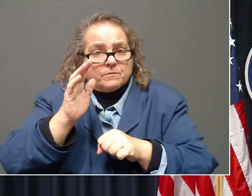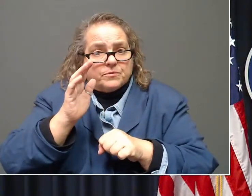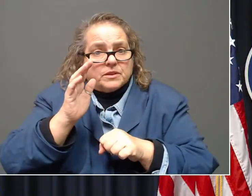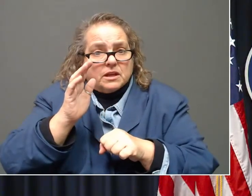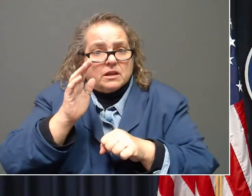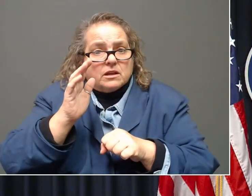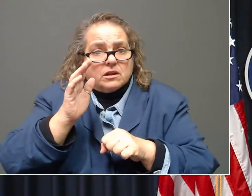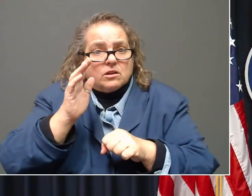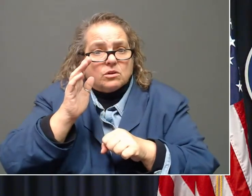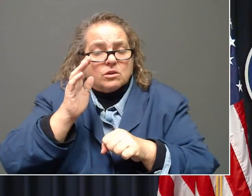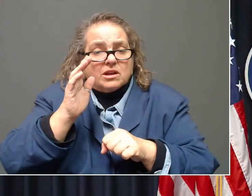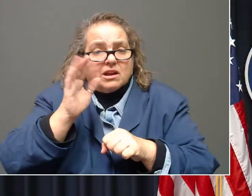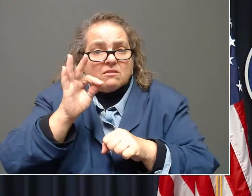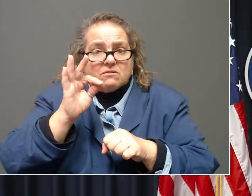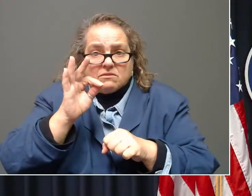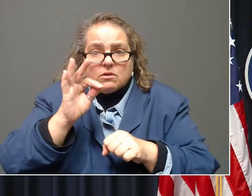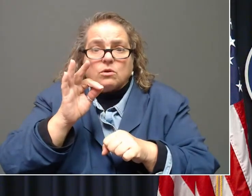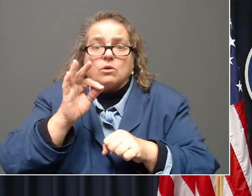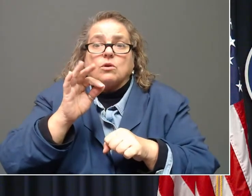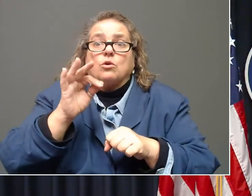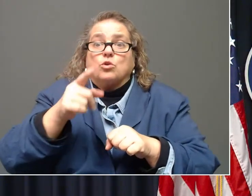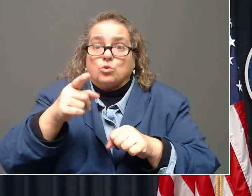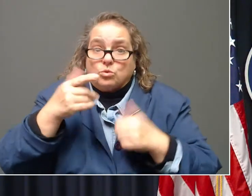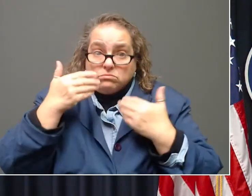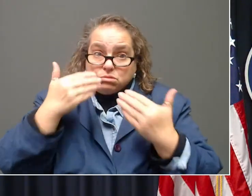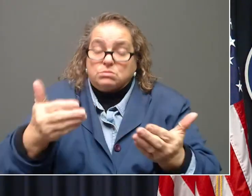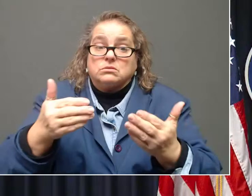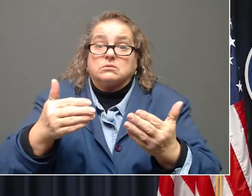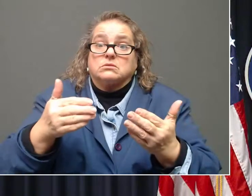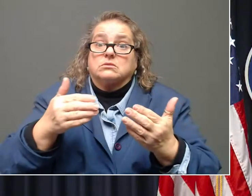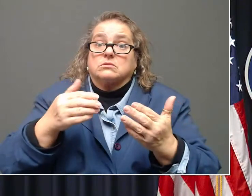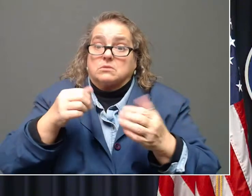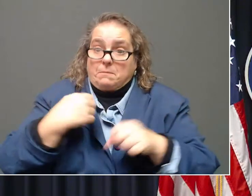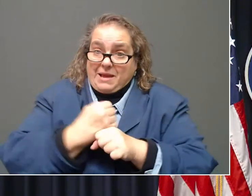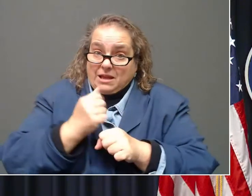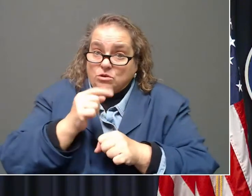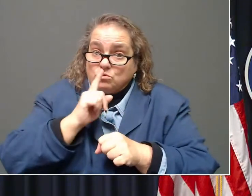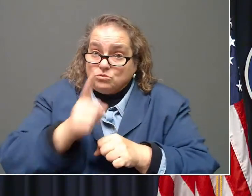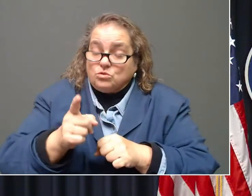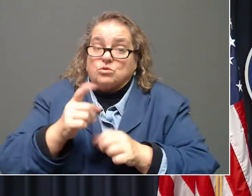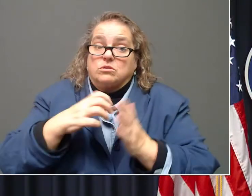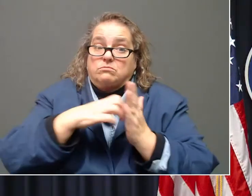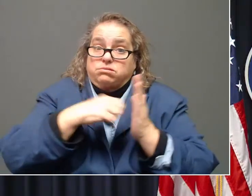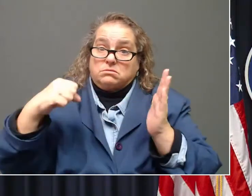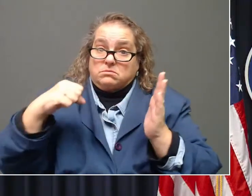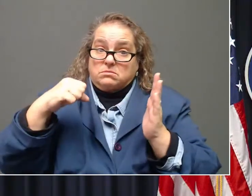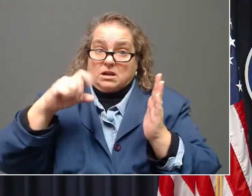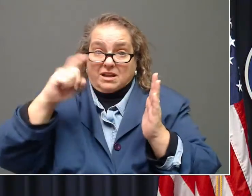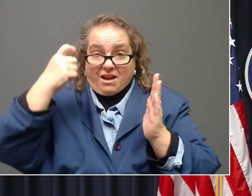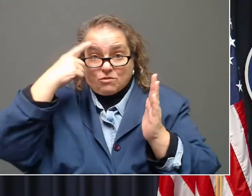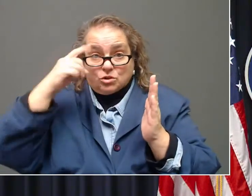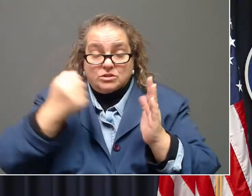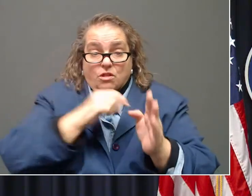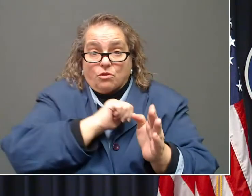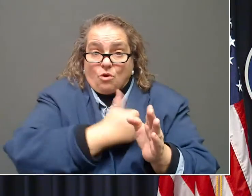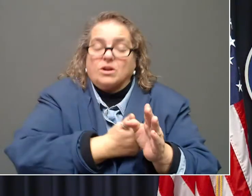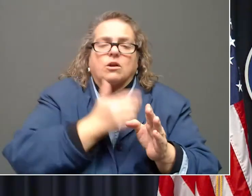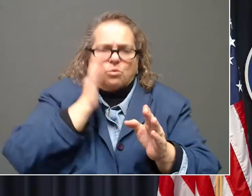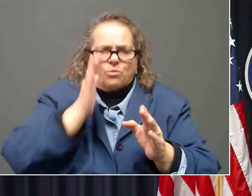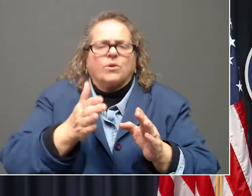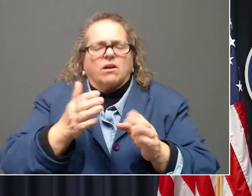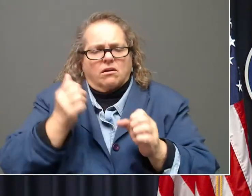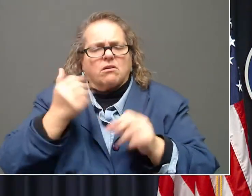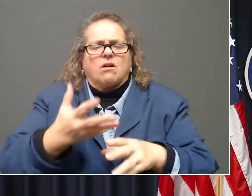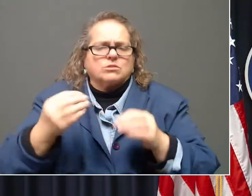we need, and that in the end, our economies would suffer, because what we've learned is the ability for our economy